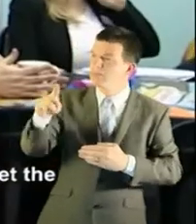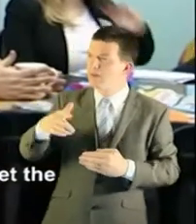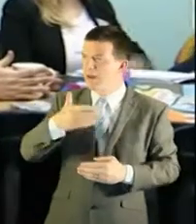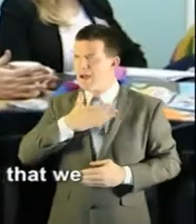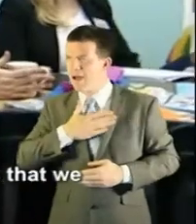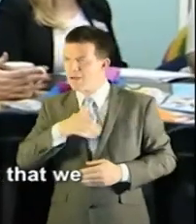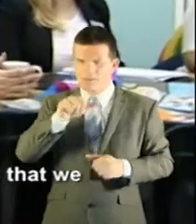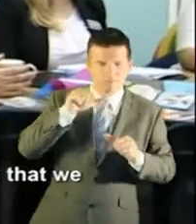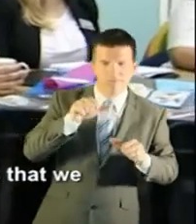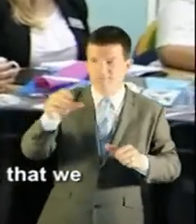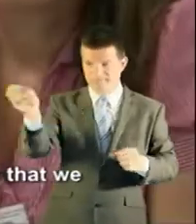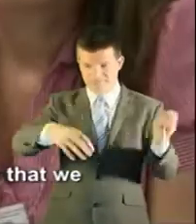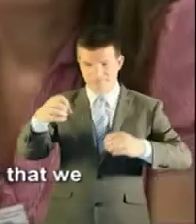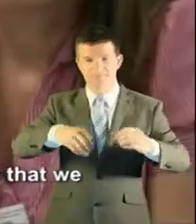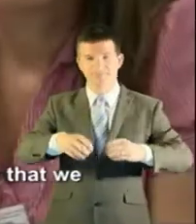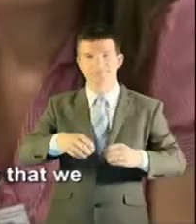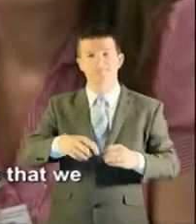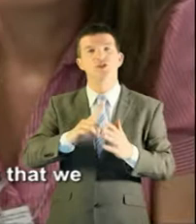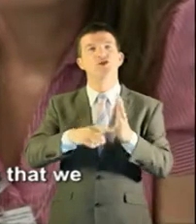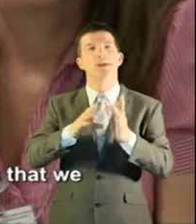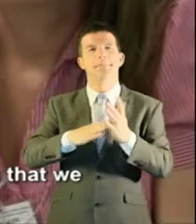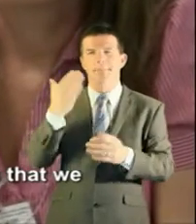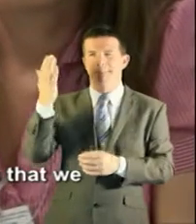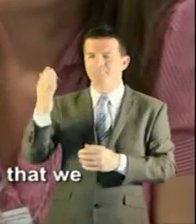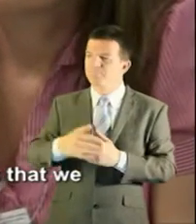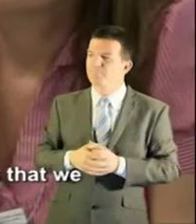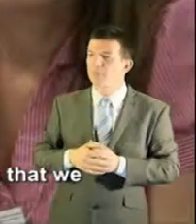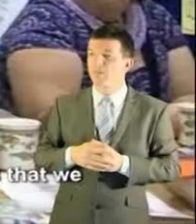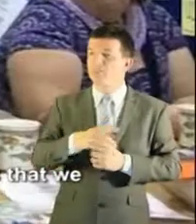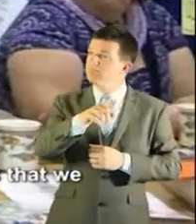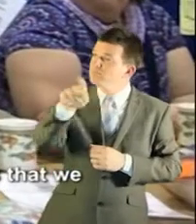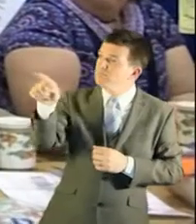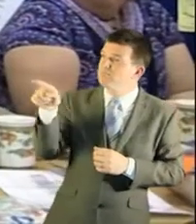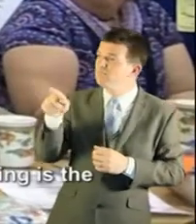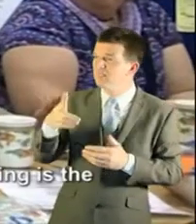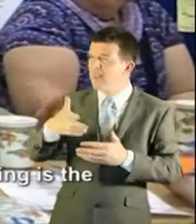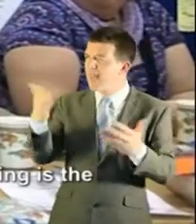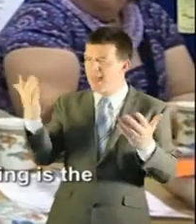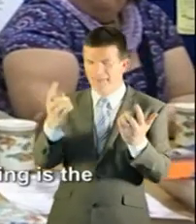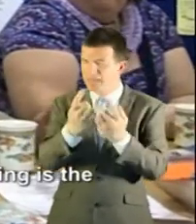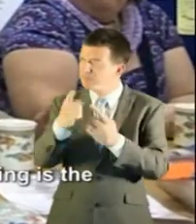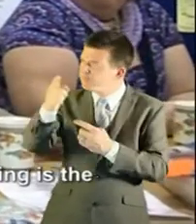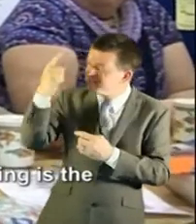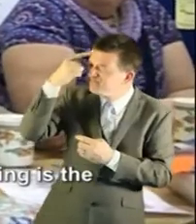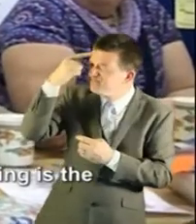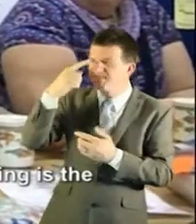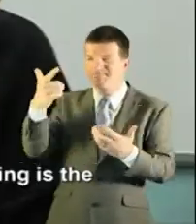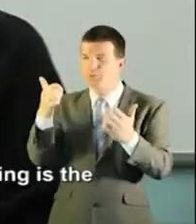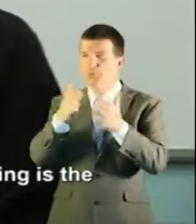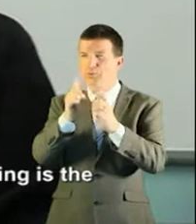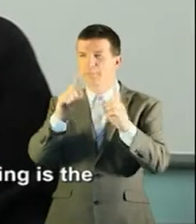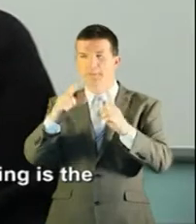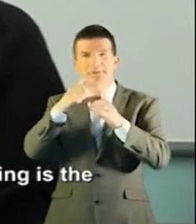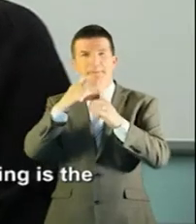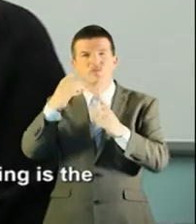of users. What we're doing today is looking at all the items we found when we went shopping, and for the box of tricks we're going to be, selecting is for